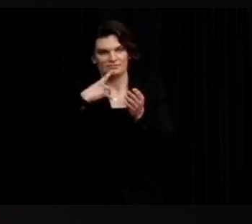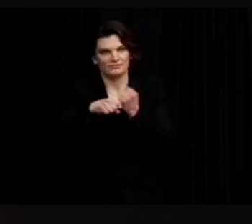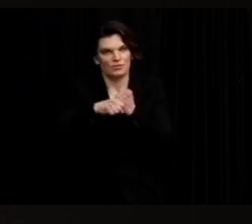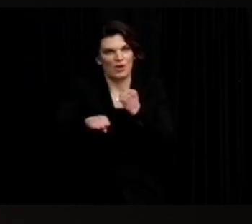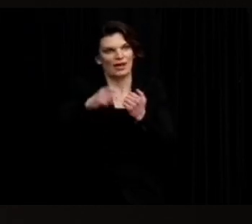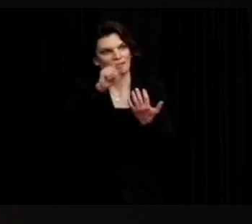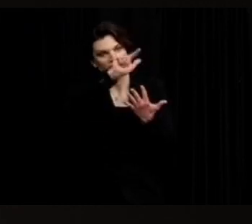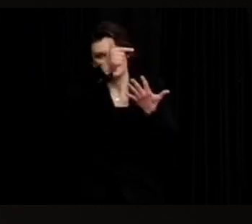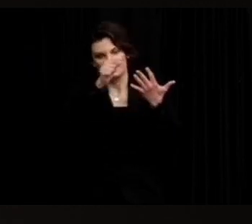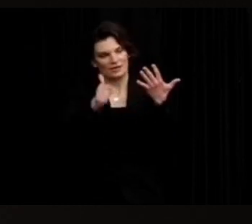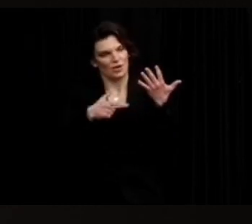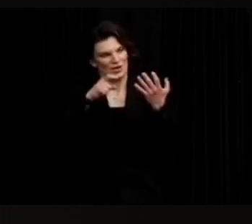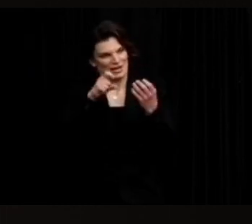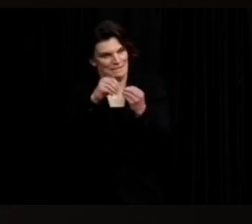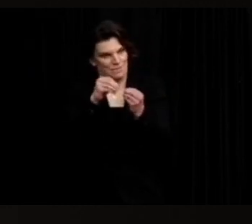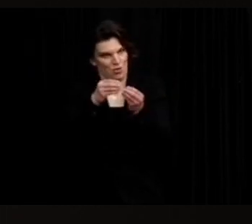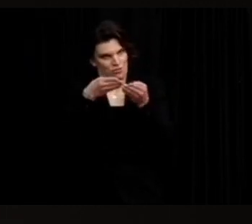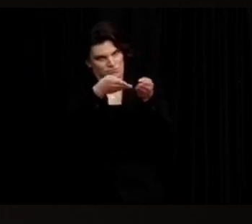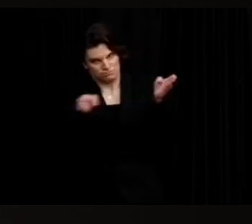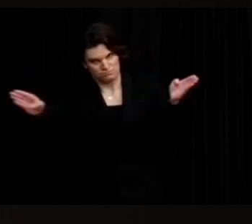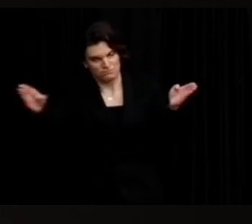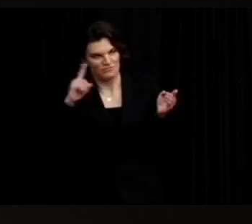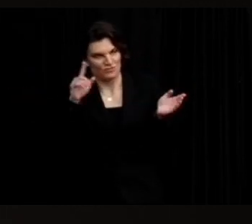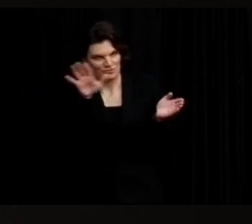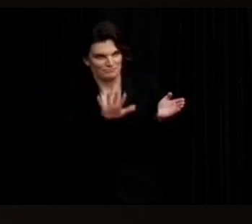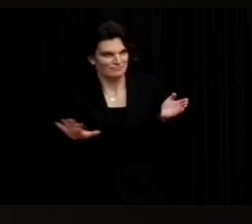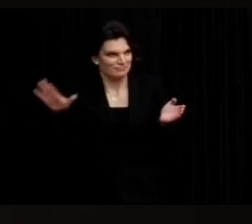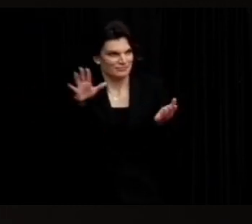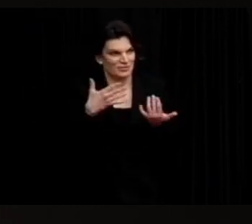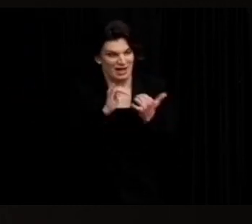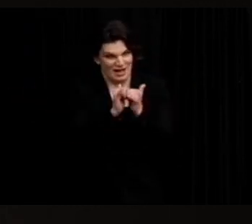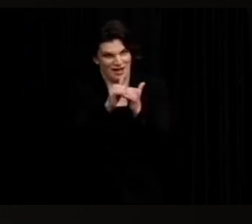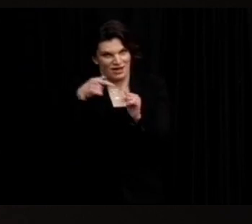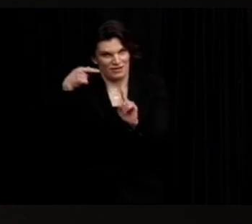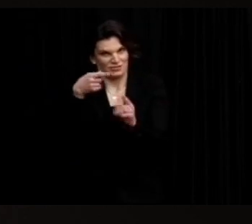So I'm wondering what your thoughts are on how to solve that issue.